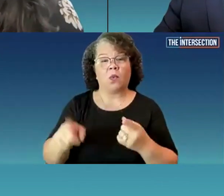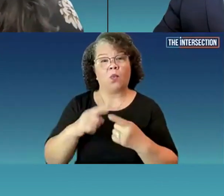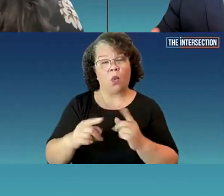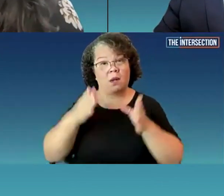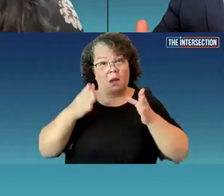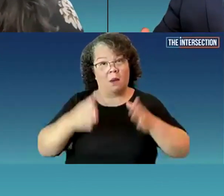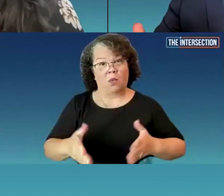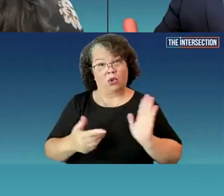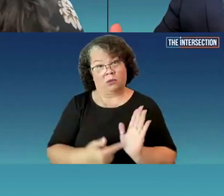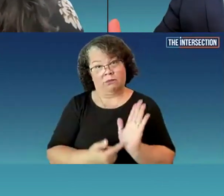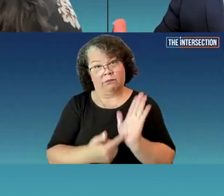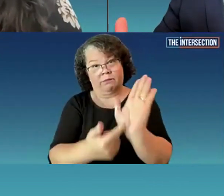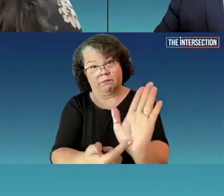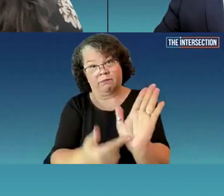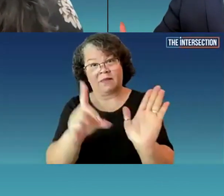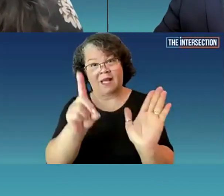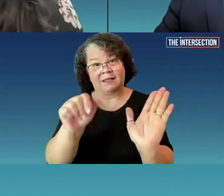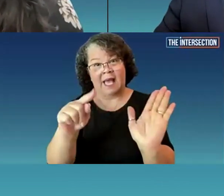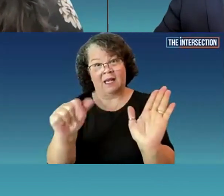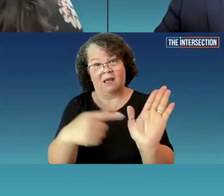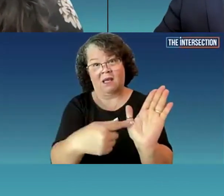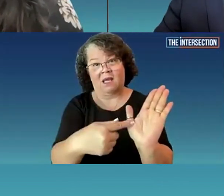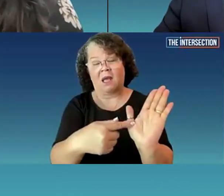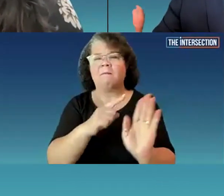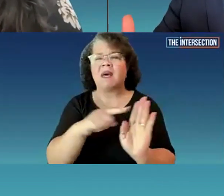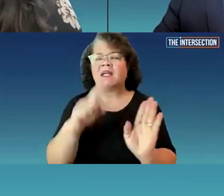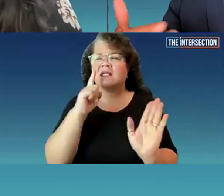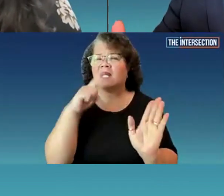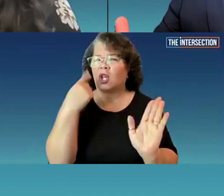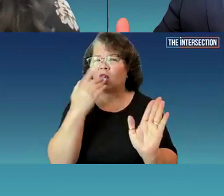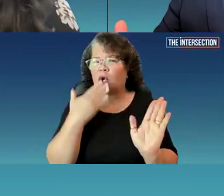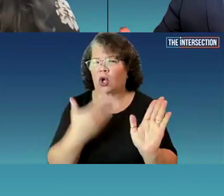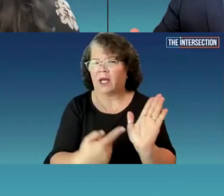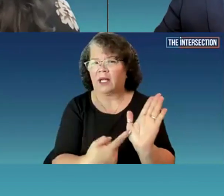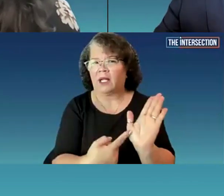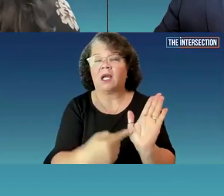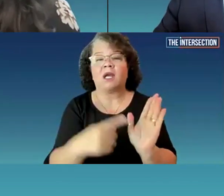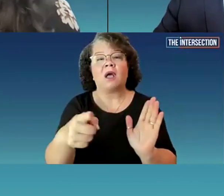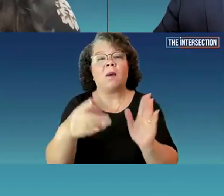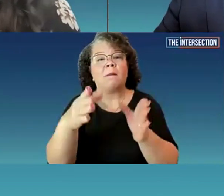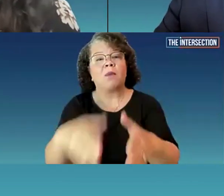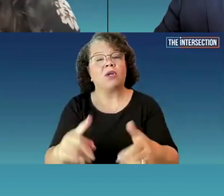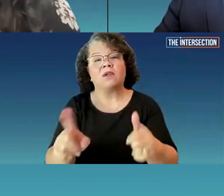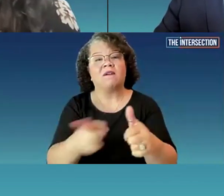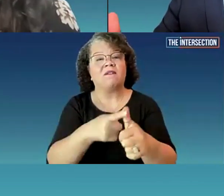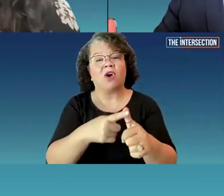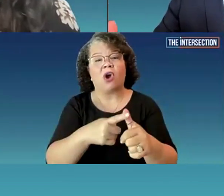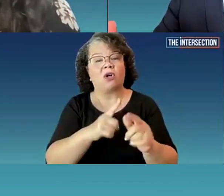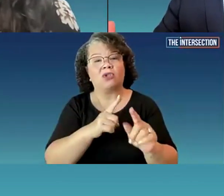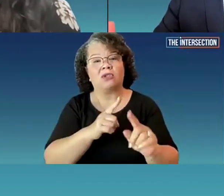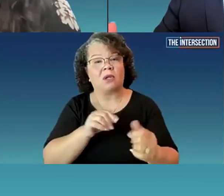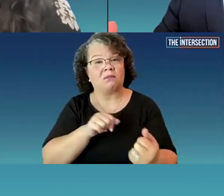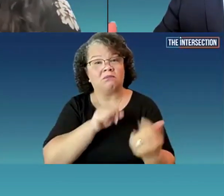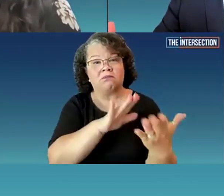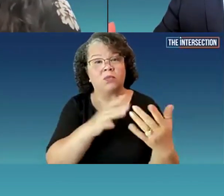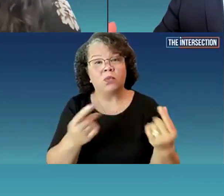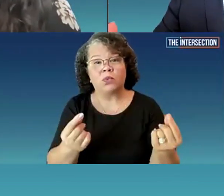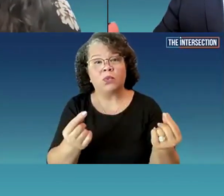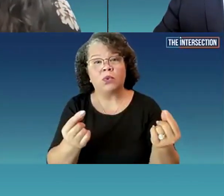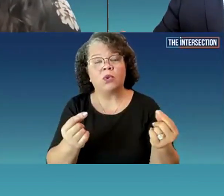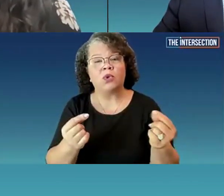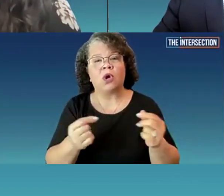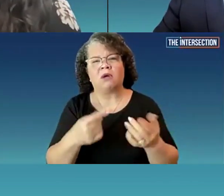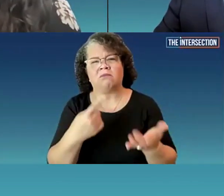to you that is not favorable or it doesn't look good, the first approach is always to argue with the data and whether the data is actually